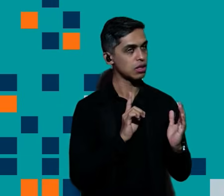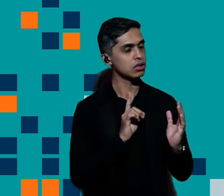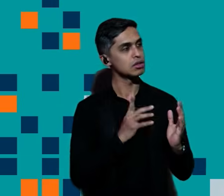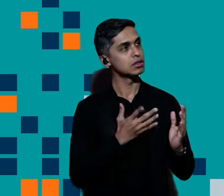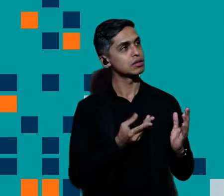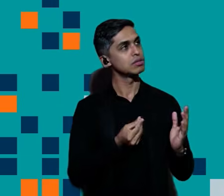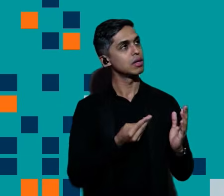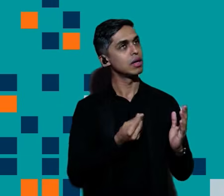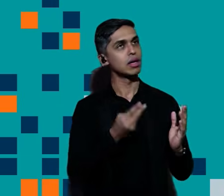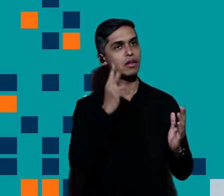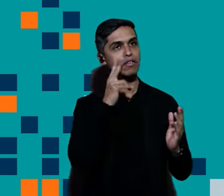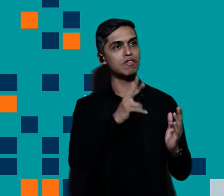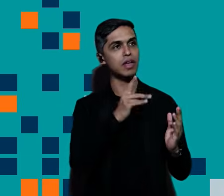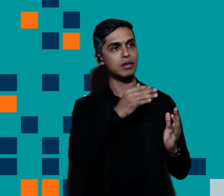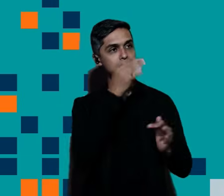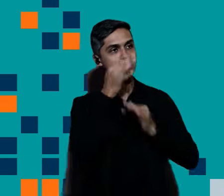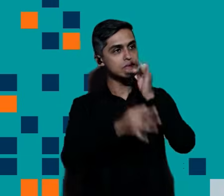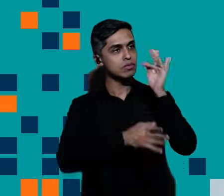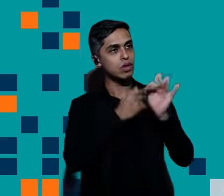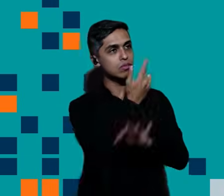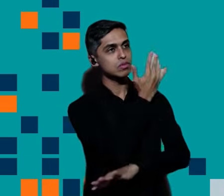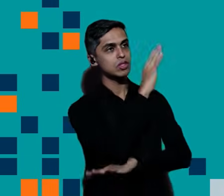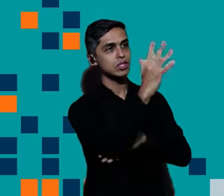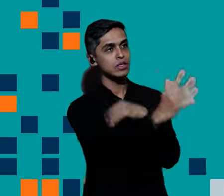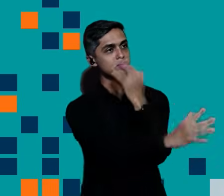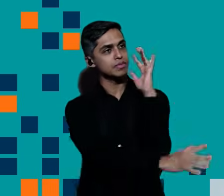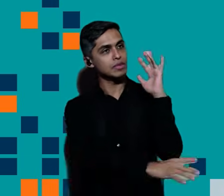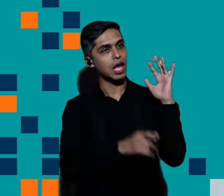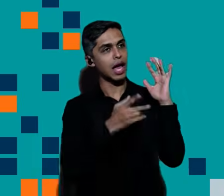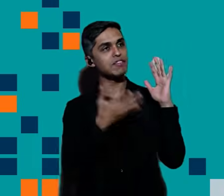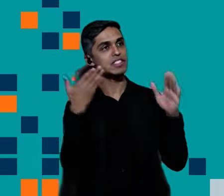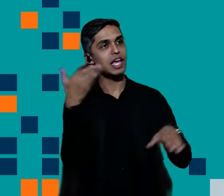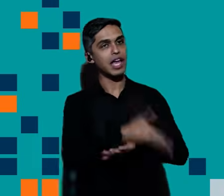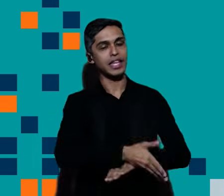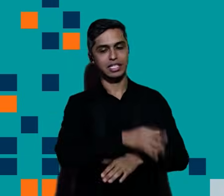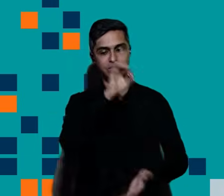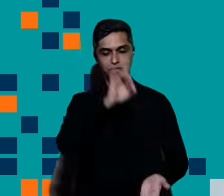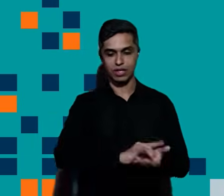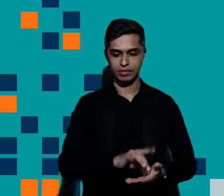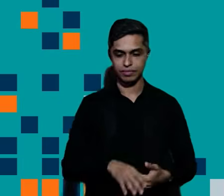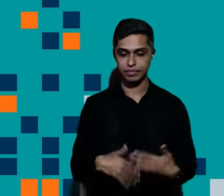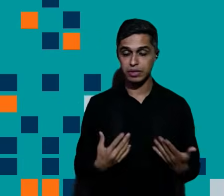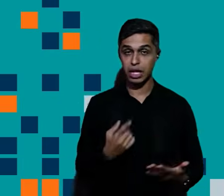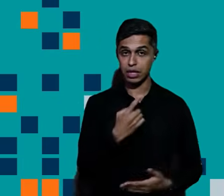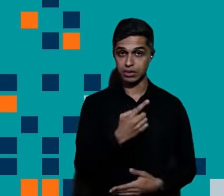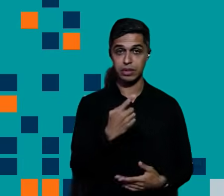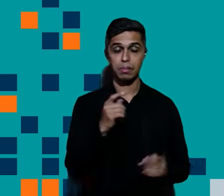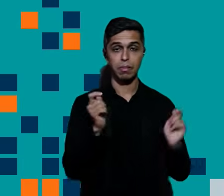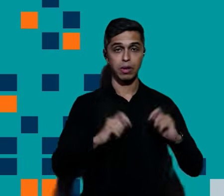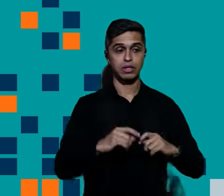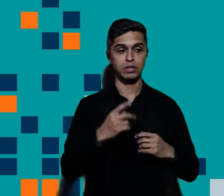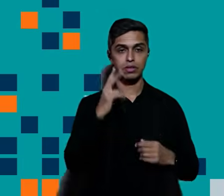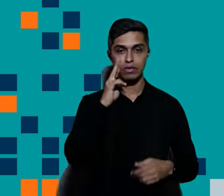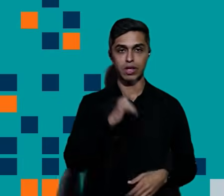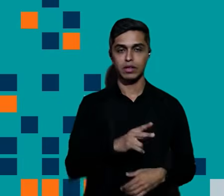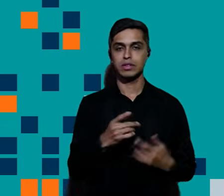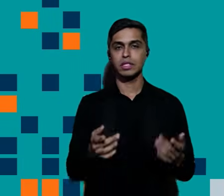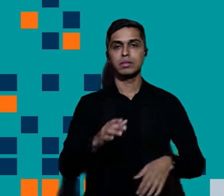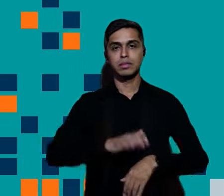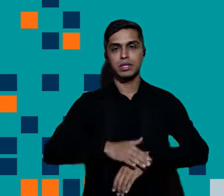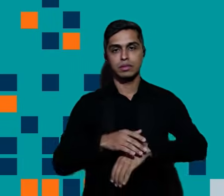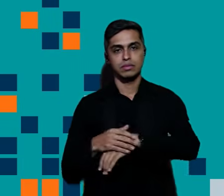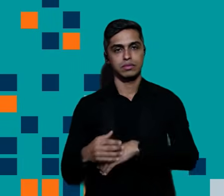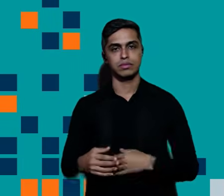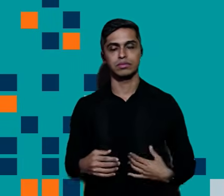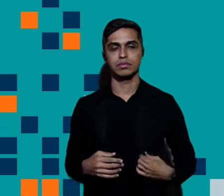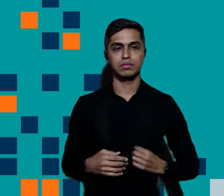then from that courtyard, you move back into the building itself. You can see going from the parking, the garden, so a gathering spot